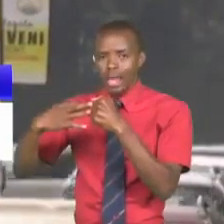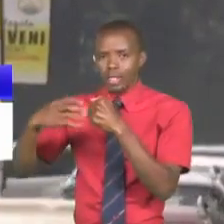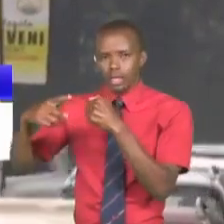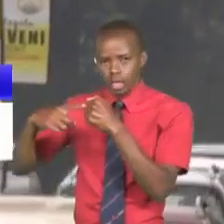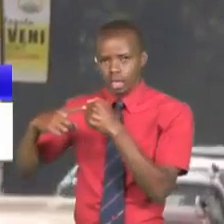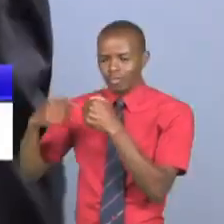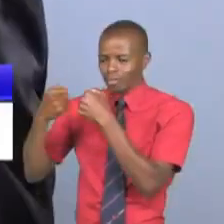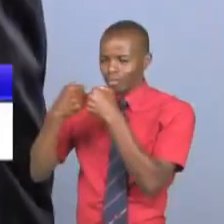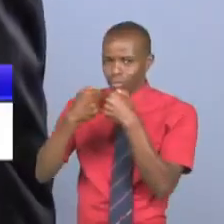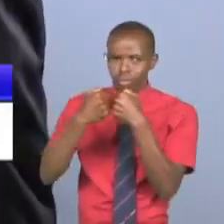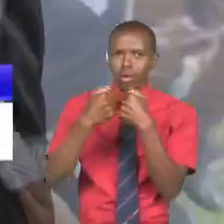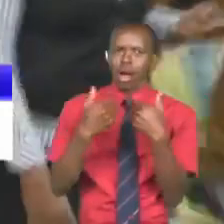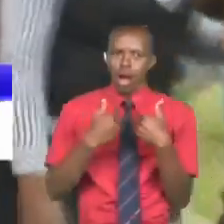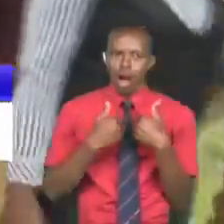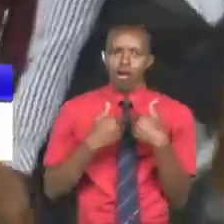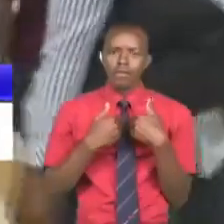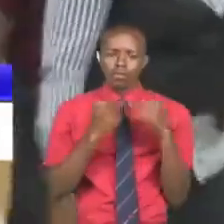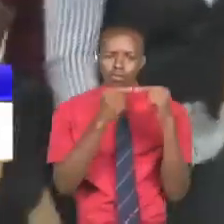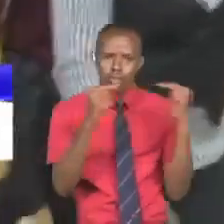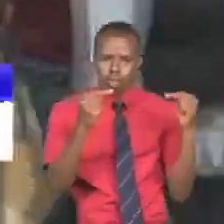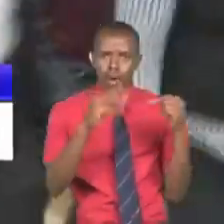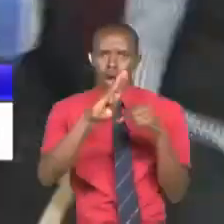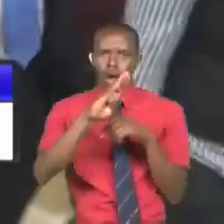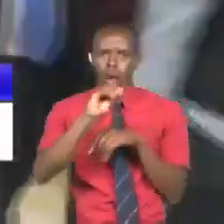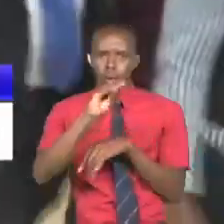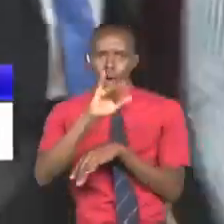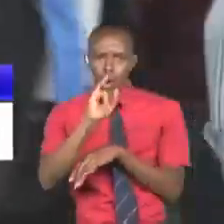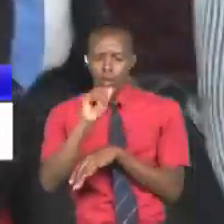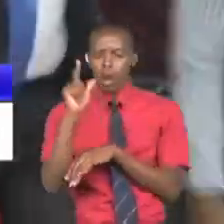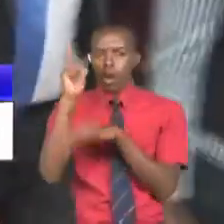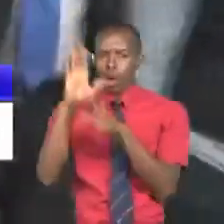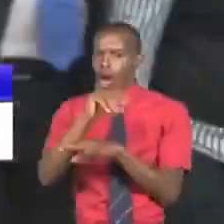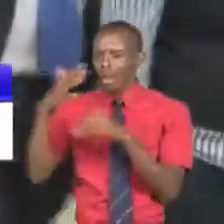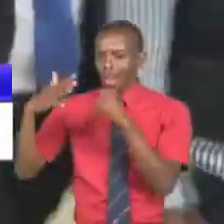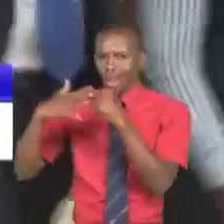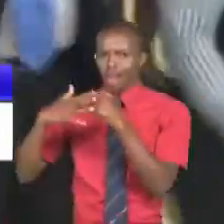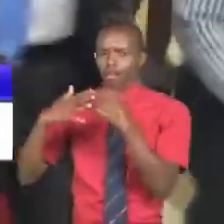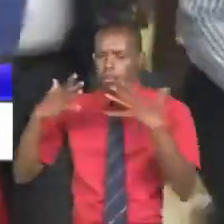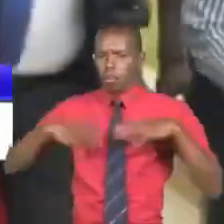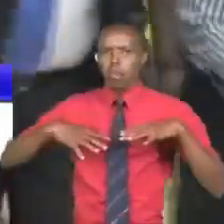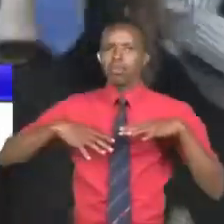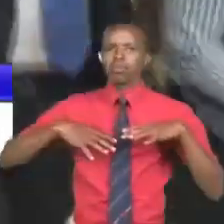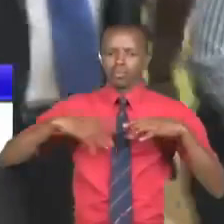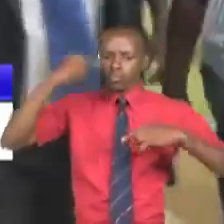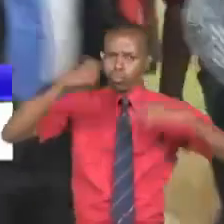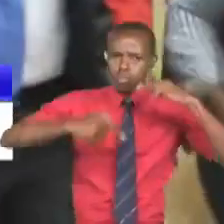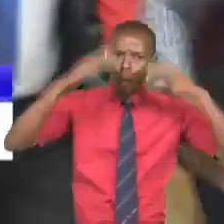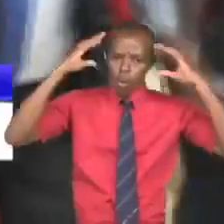strong challenge from Wine, a popular young singer turned opposition lawmaker. Nine other challengers are trying to unseat Museveni.